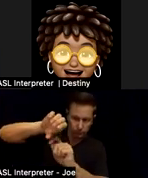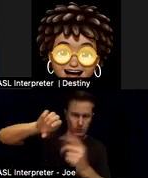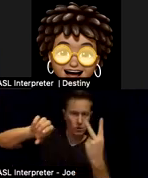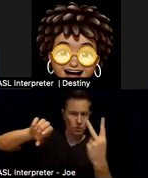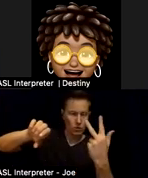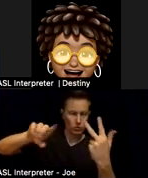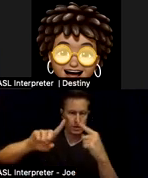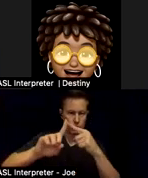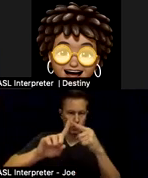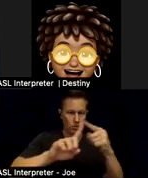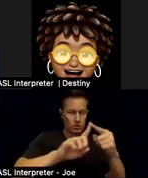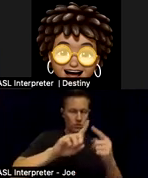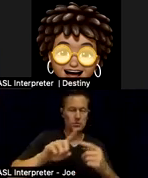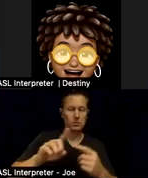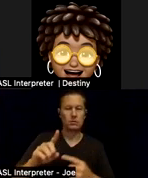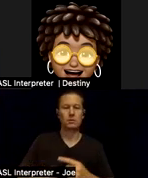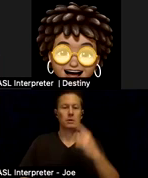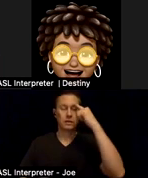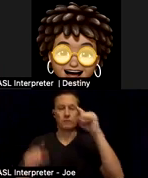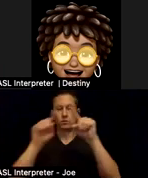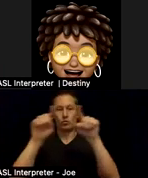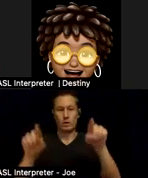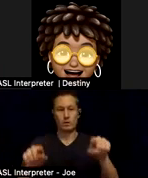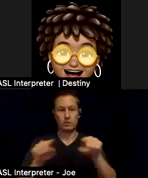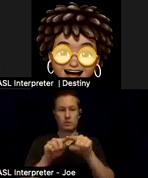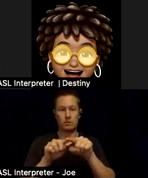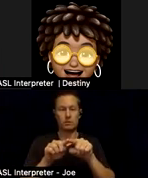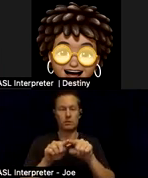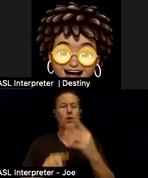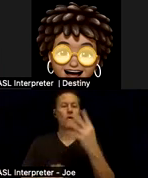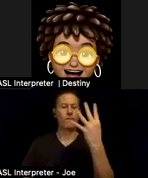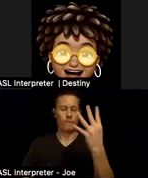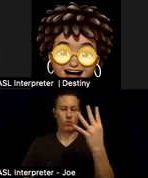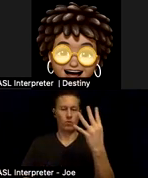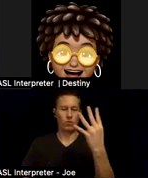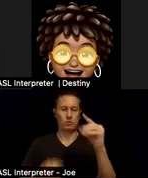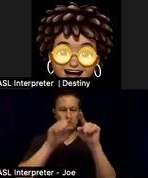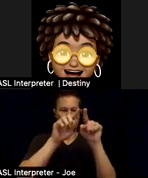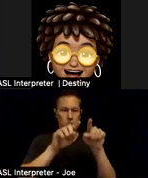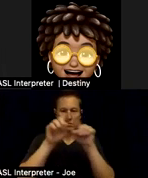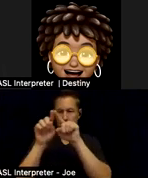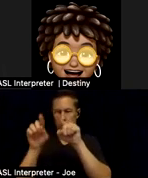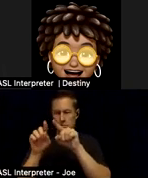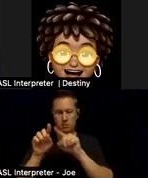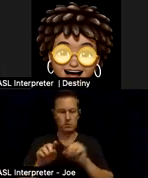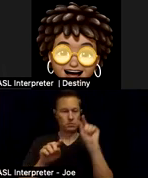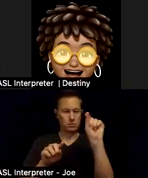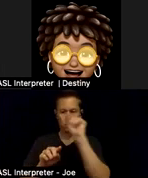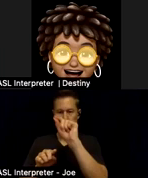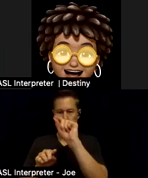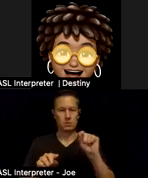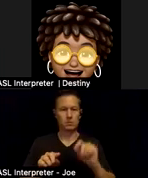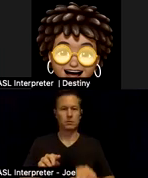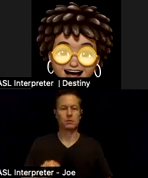on the edges. If it's a square item like this vase, you want to make sure it's on all 4 corners. So simply in order to secure this, you